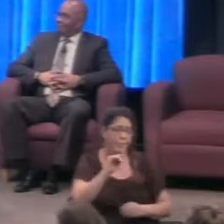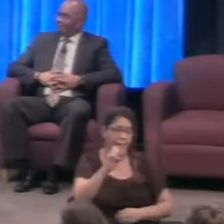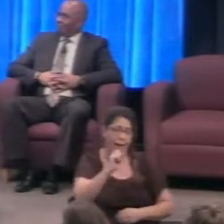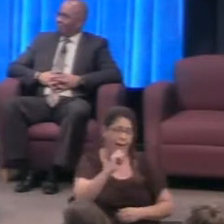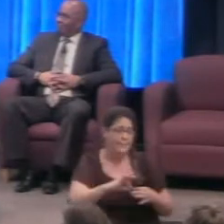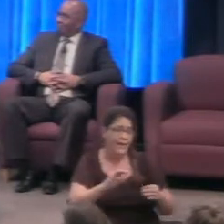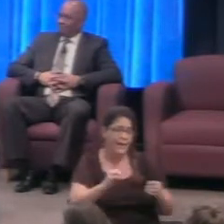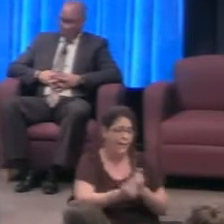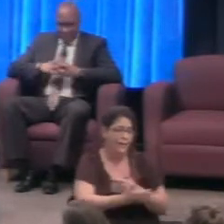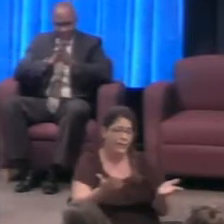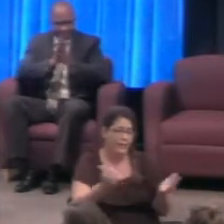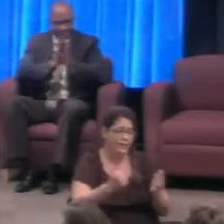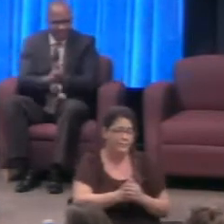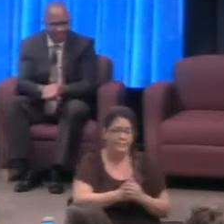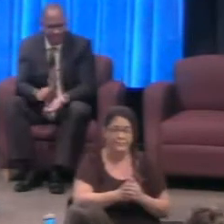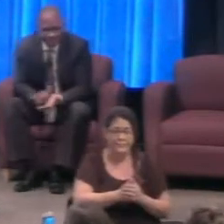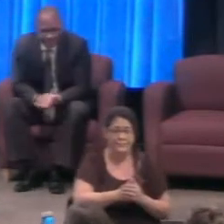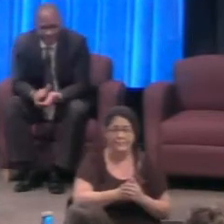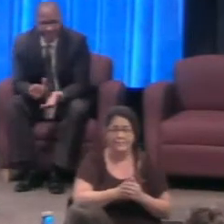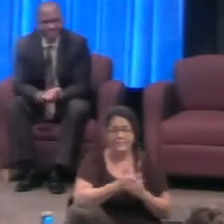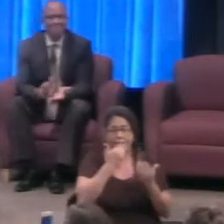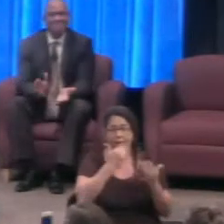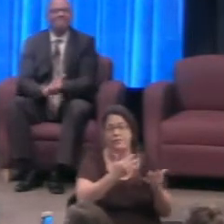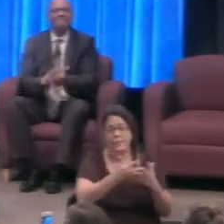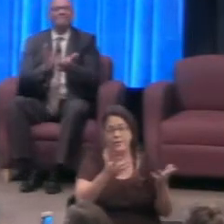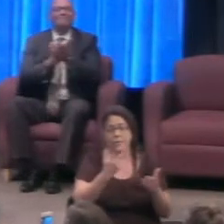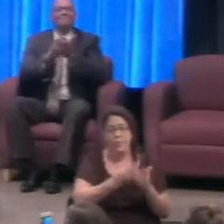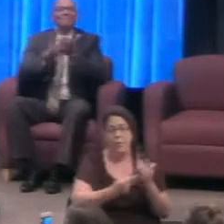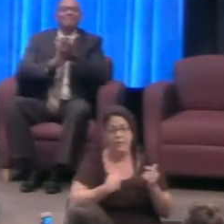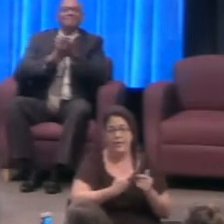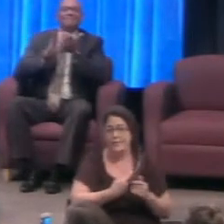you. Thank you. Both of our